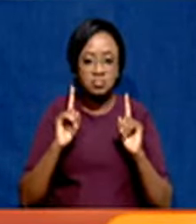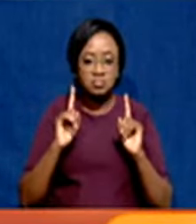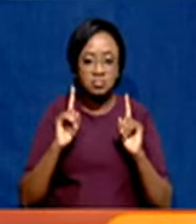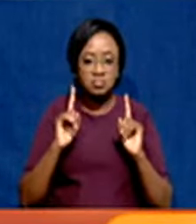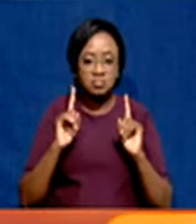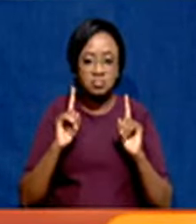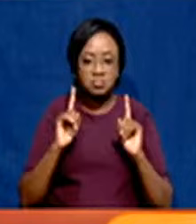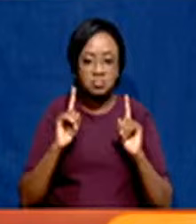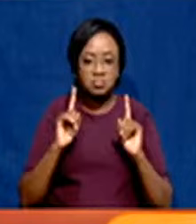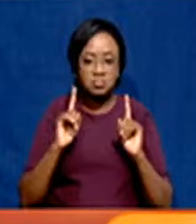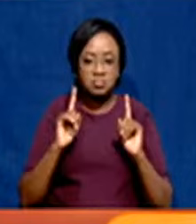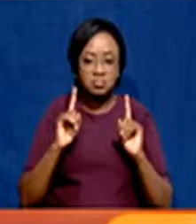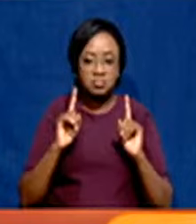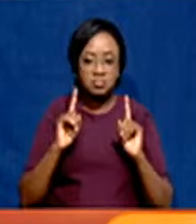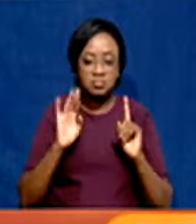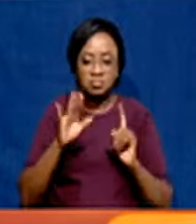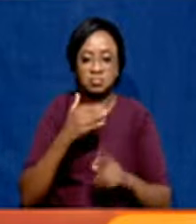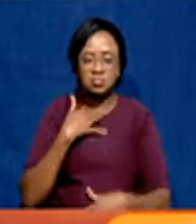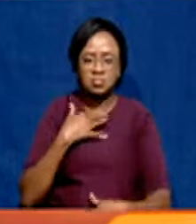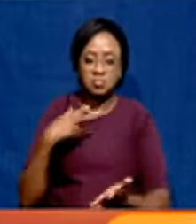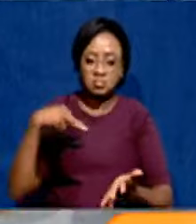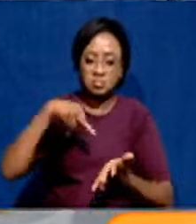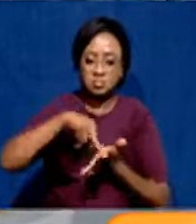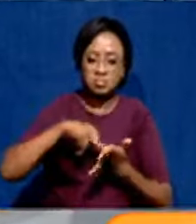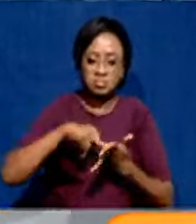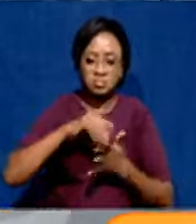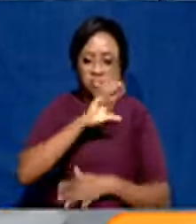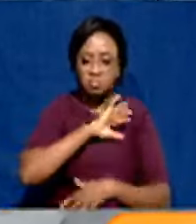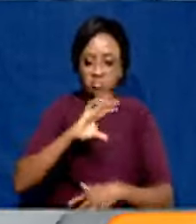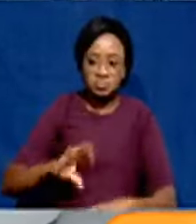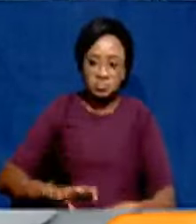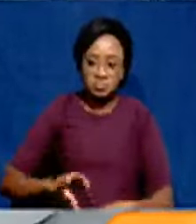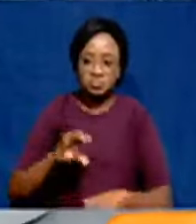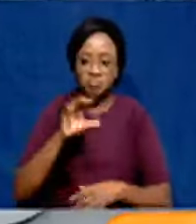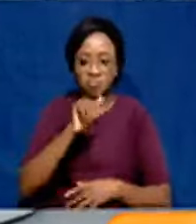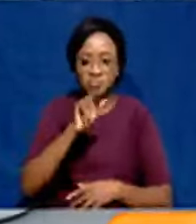chairperson of the Commission of the African Union. I wonder if we can listen